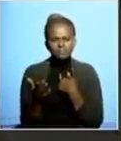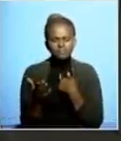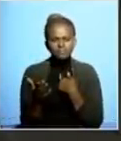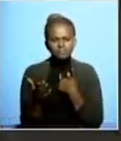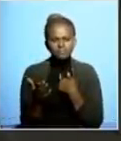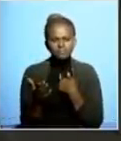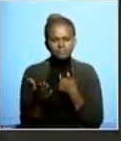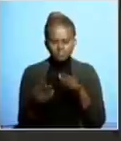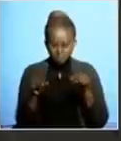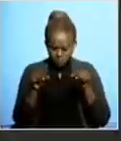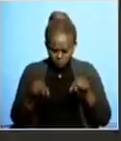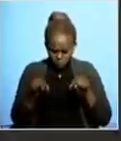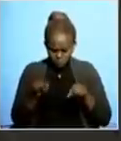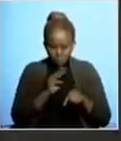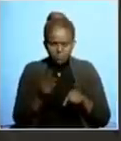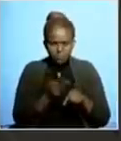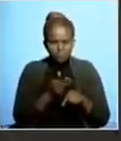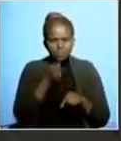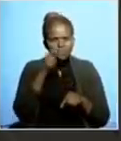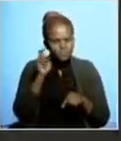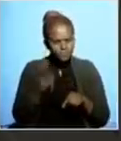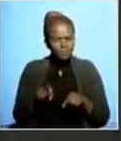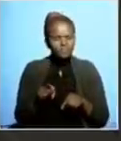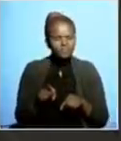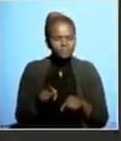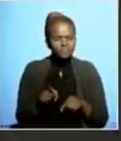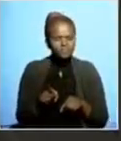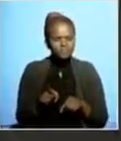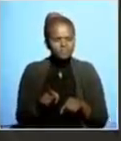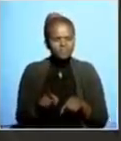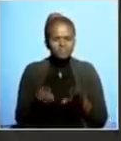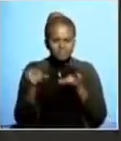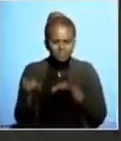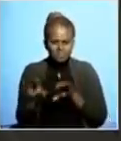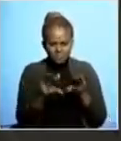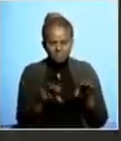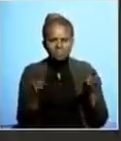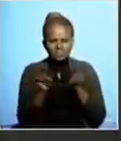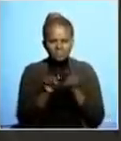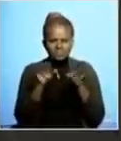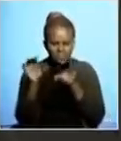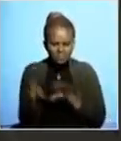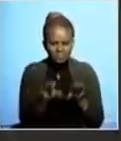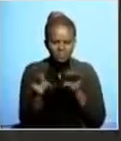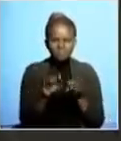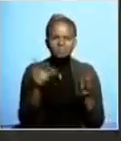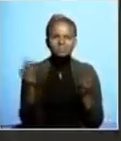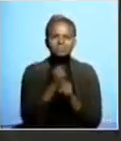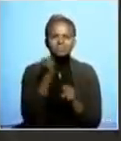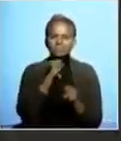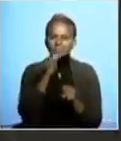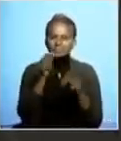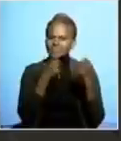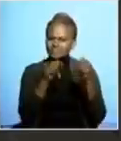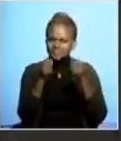We must do that. And we should do it to win, not to try,